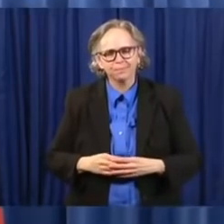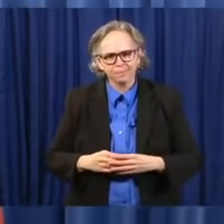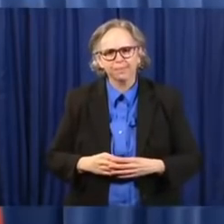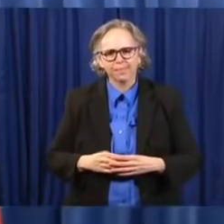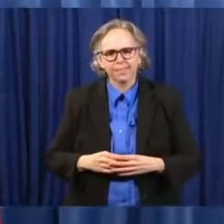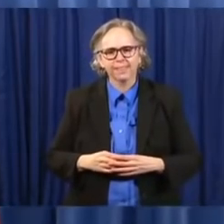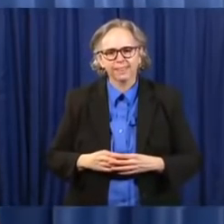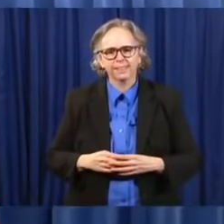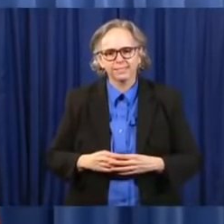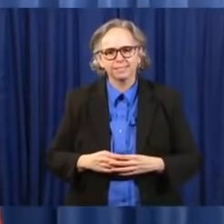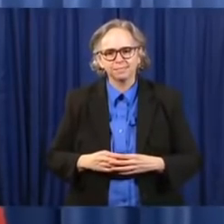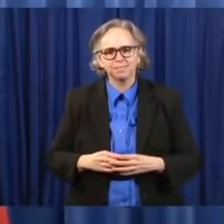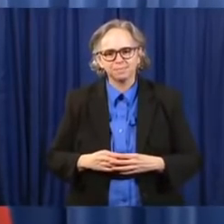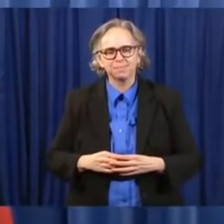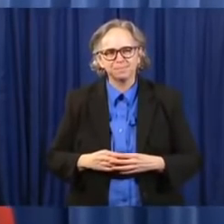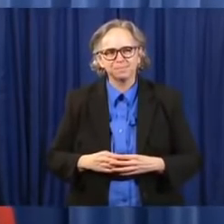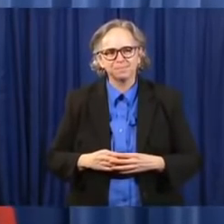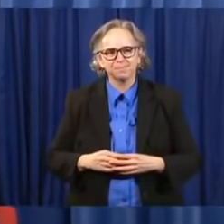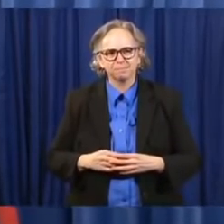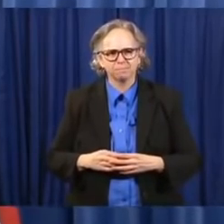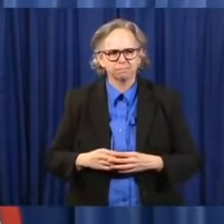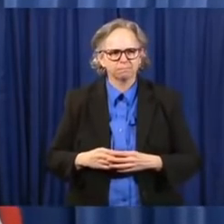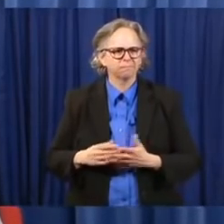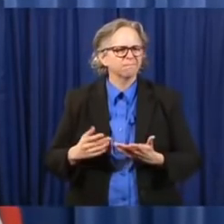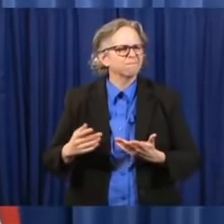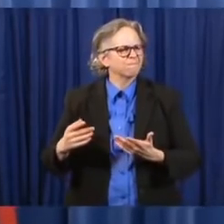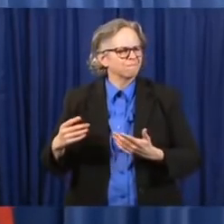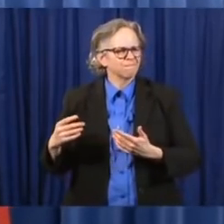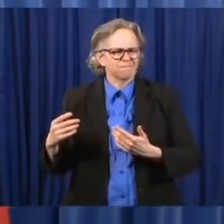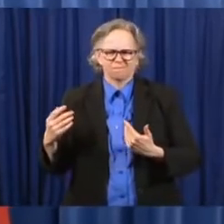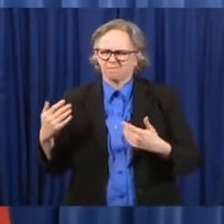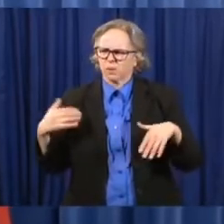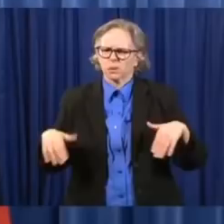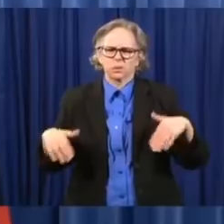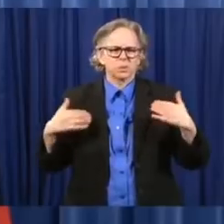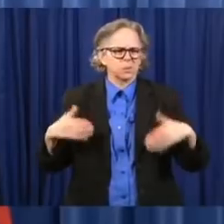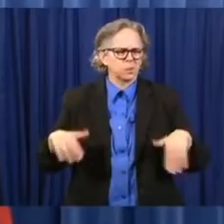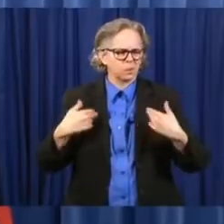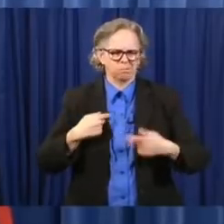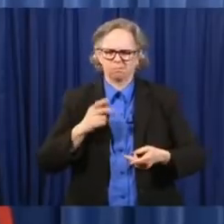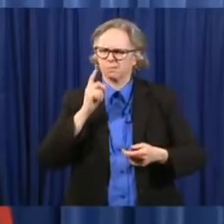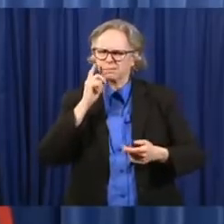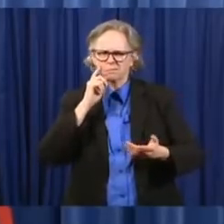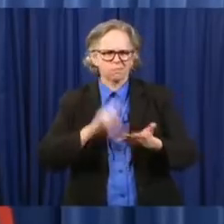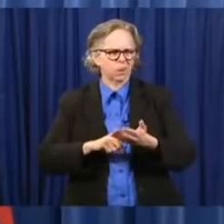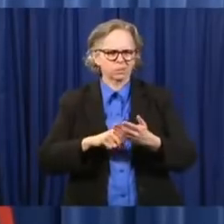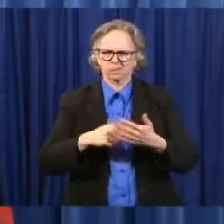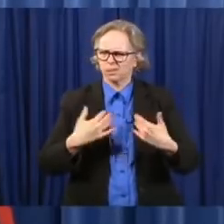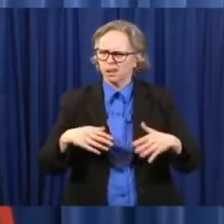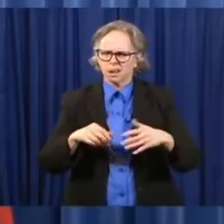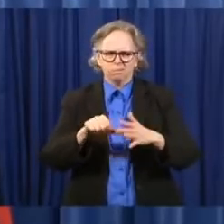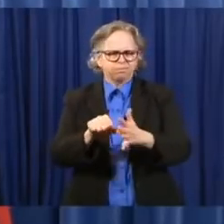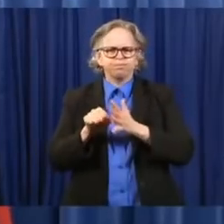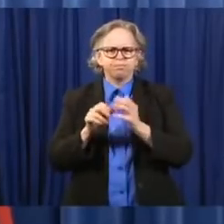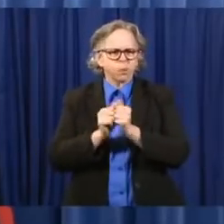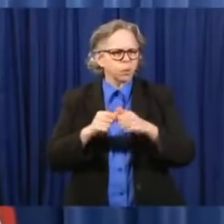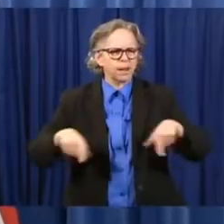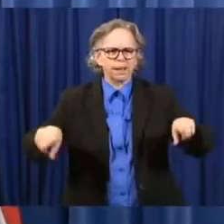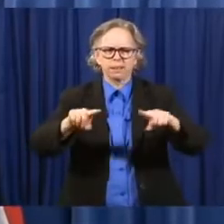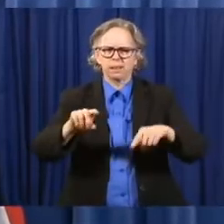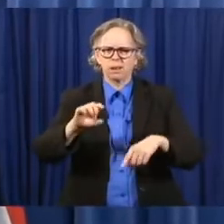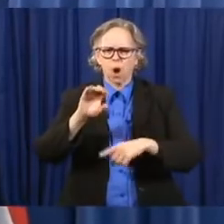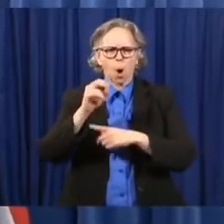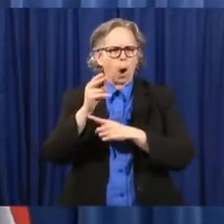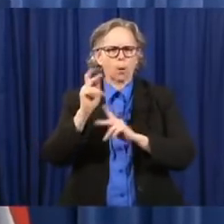of the things that has been so impressive that I've seen and observed is how Ohioans have just come together to help each